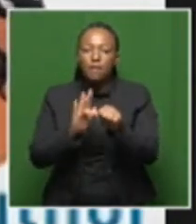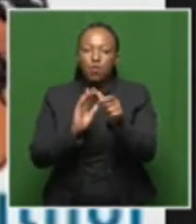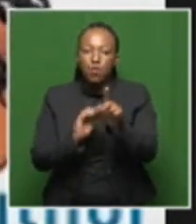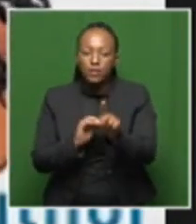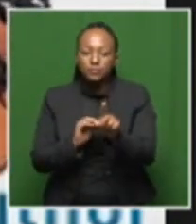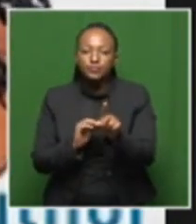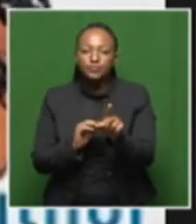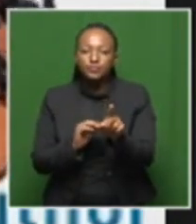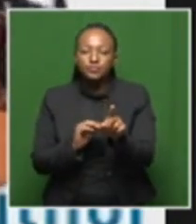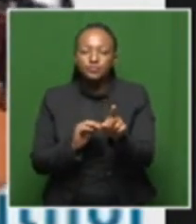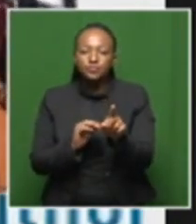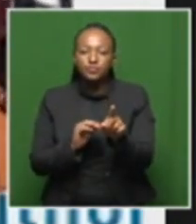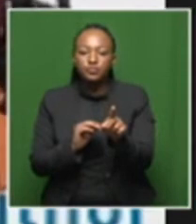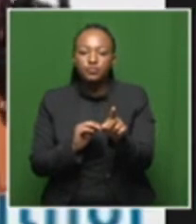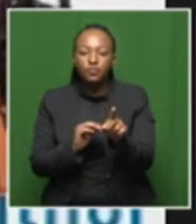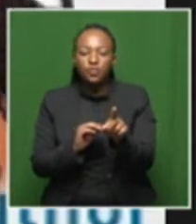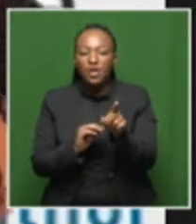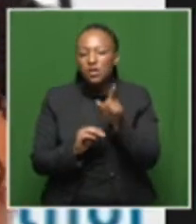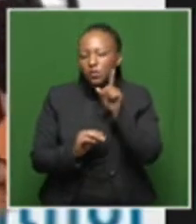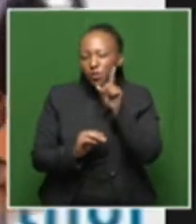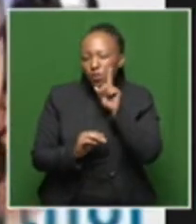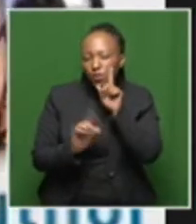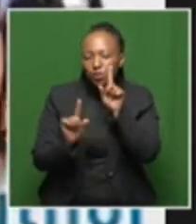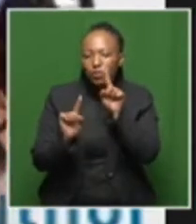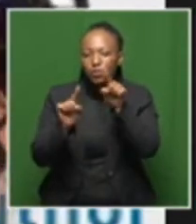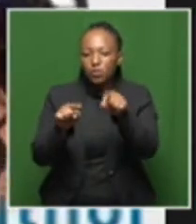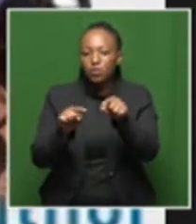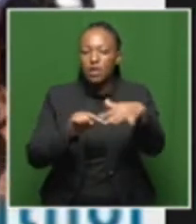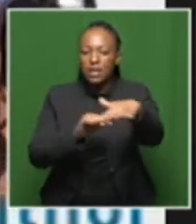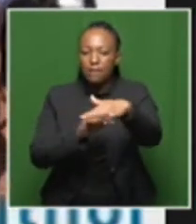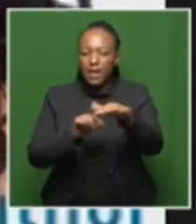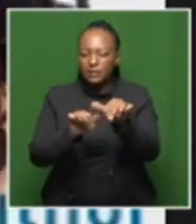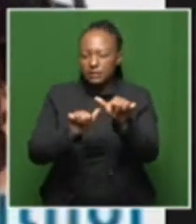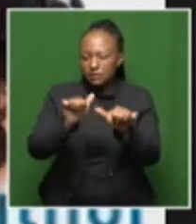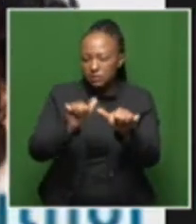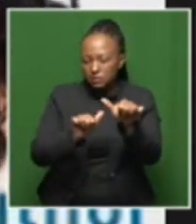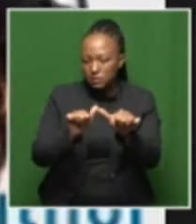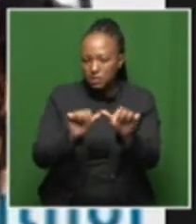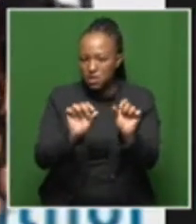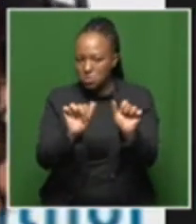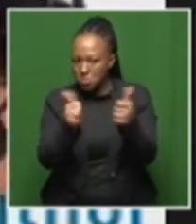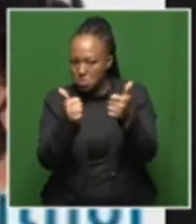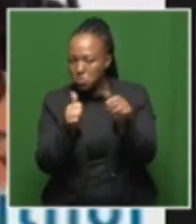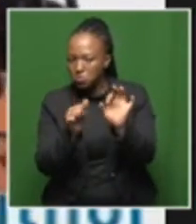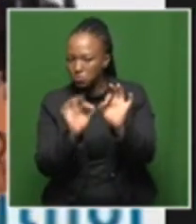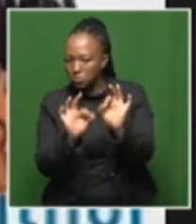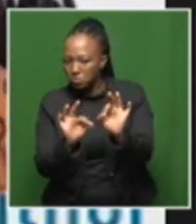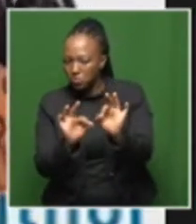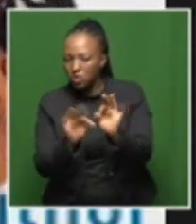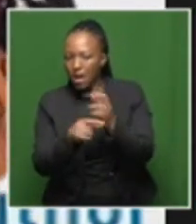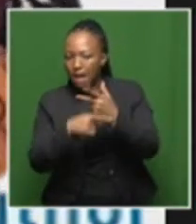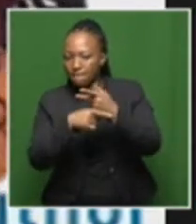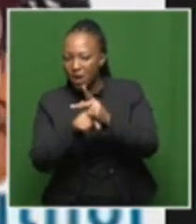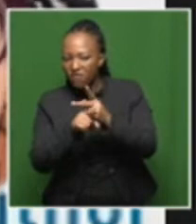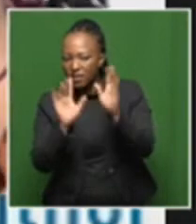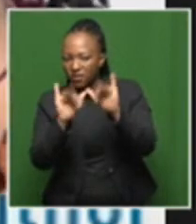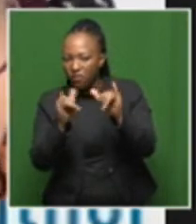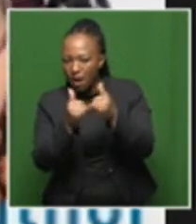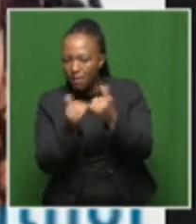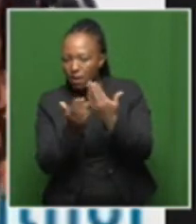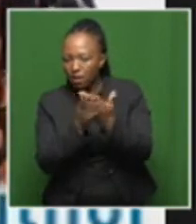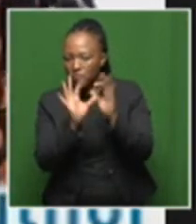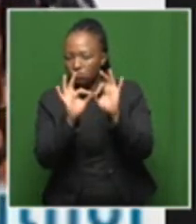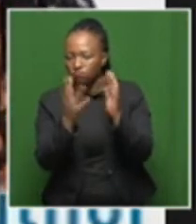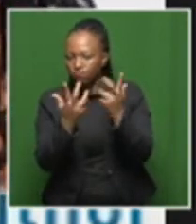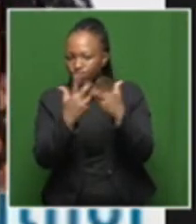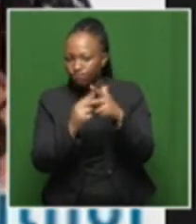site assessment. If the site is in, good GMP, so good manufacturing